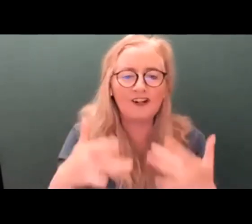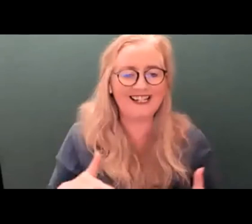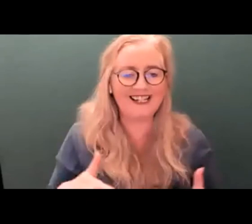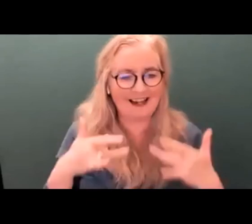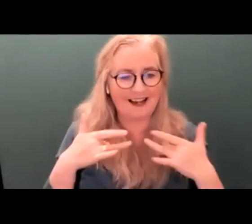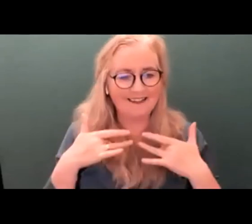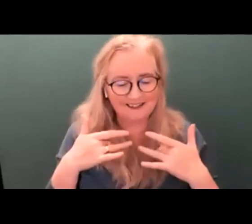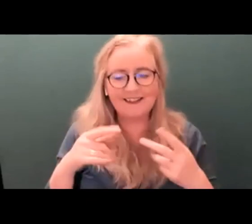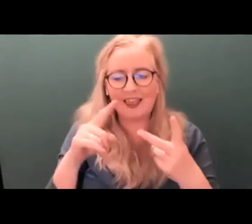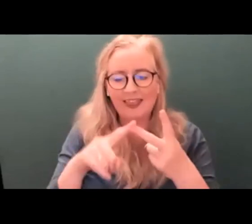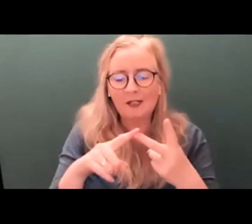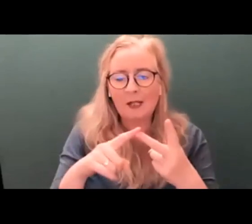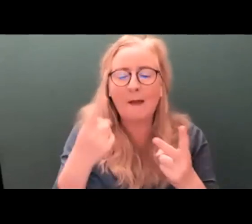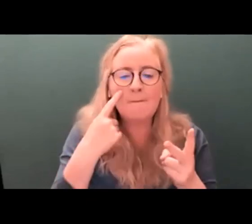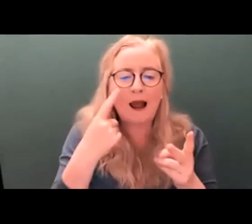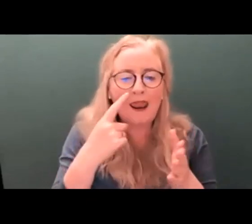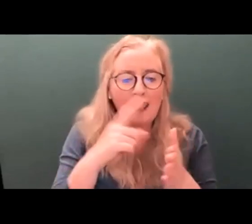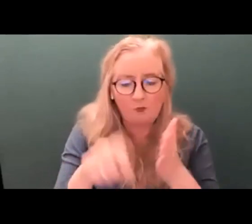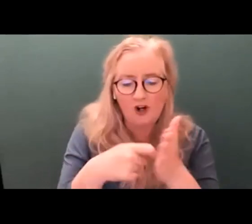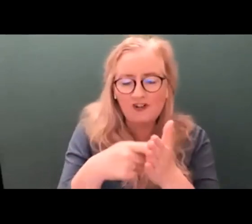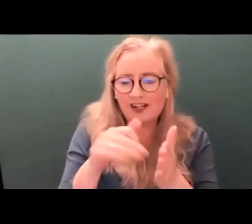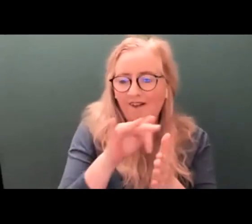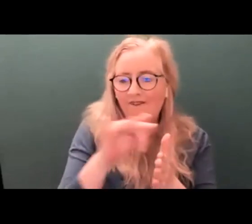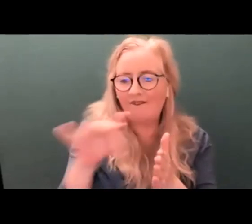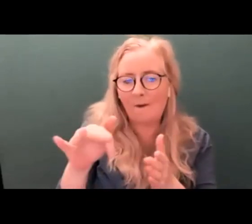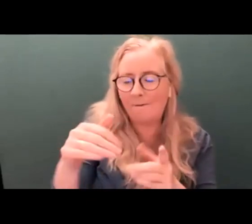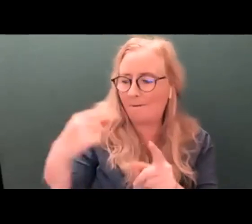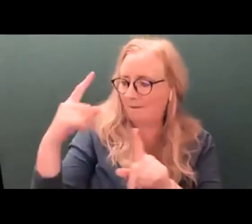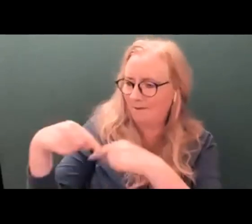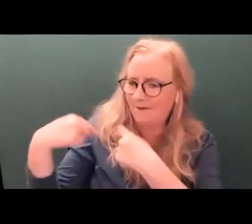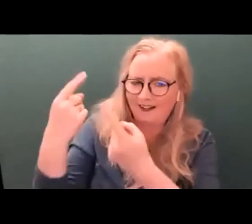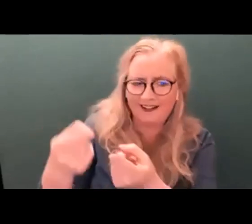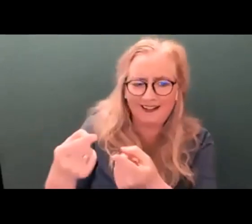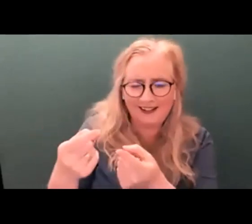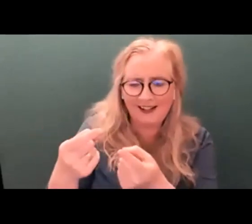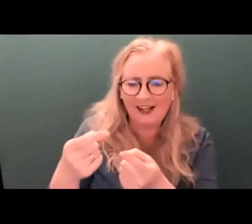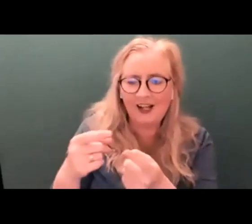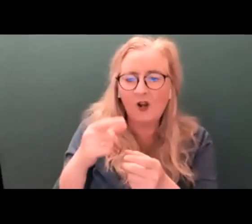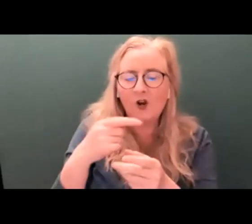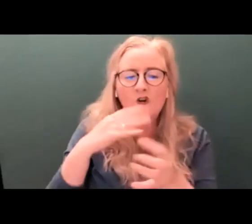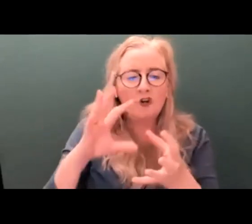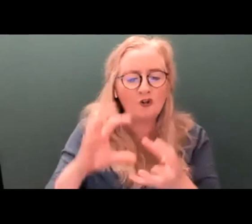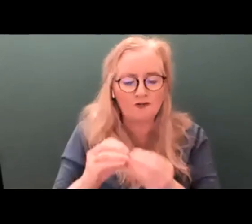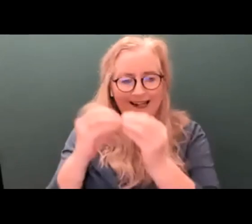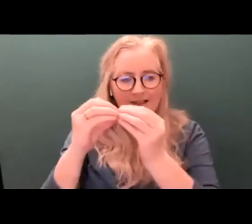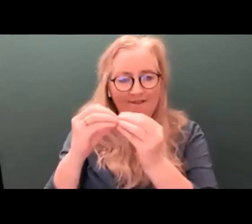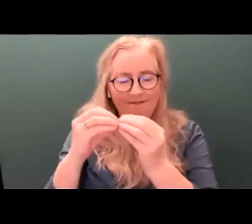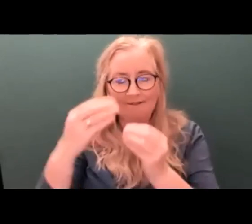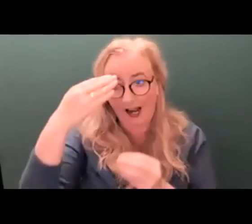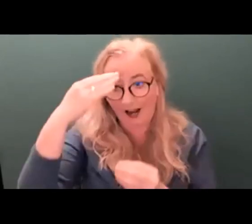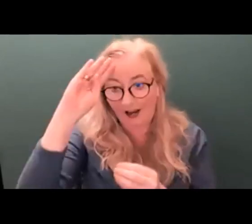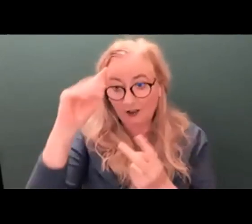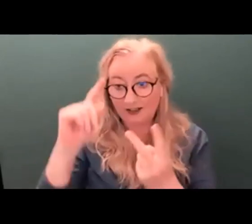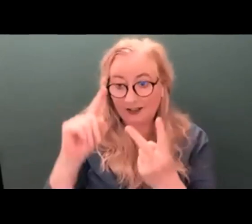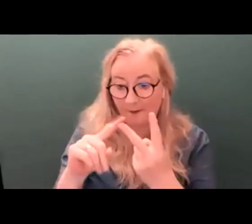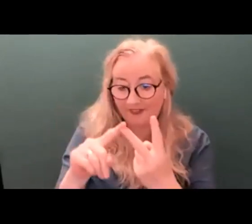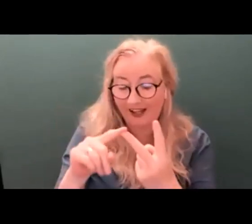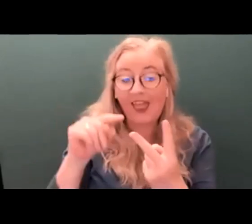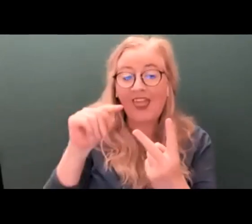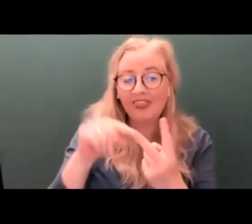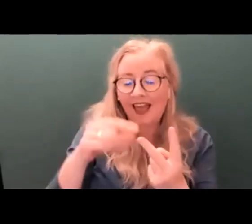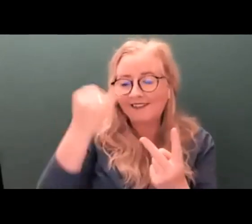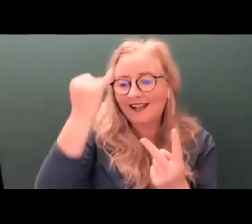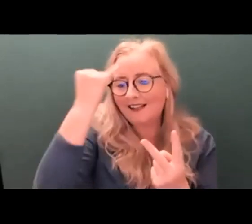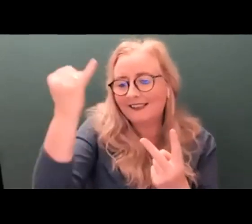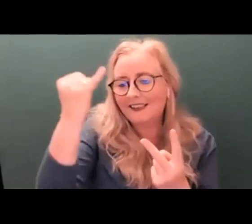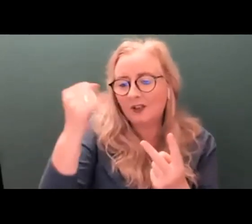pilot project or leads on from a pilot project that we did with Creative Ireland. And the idea was to go to